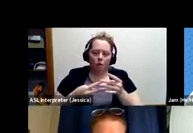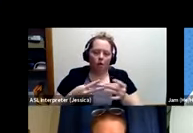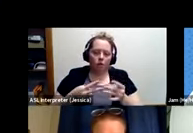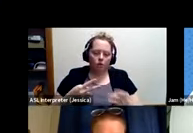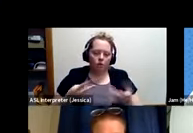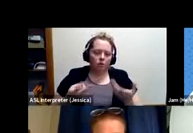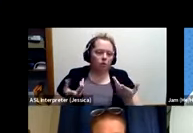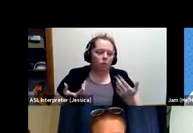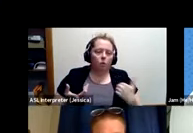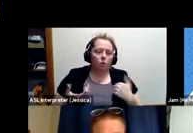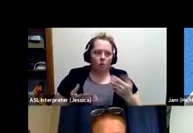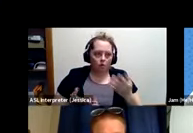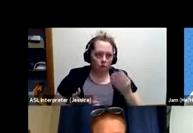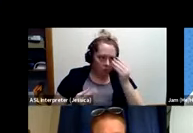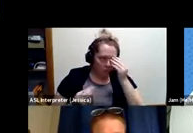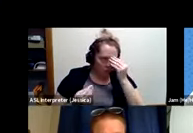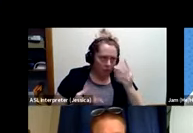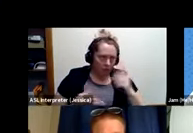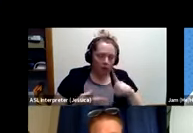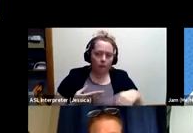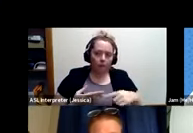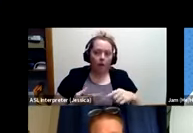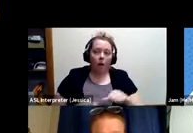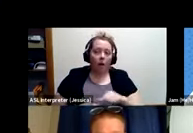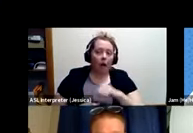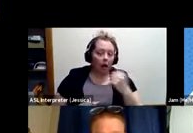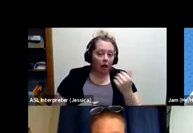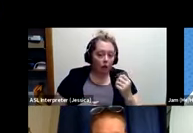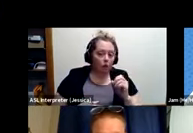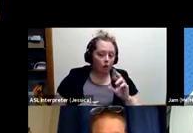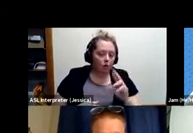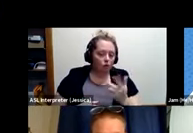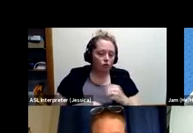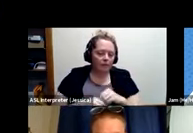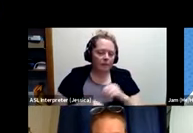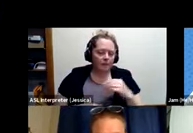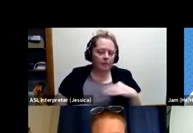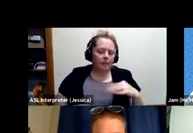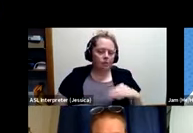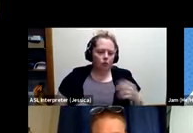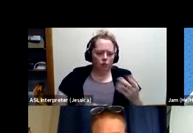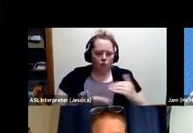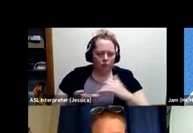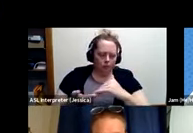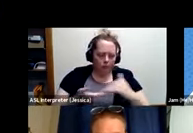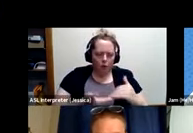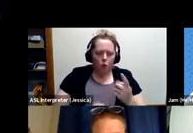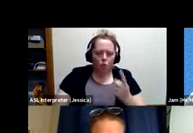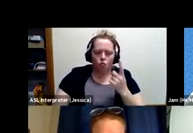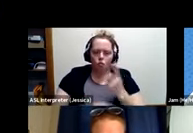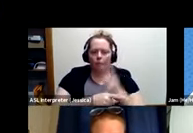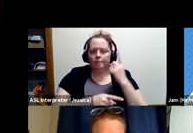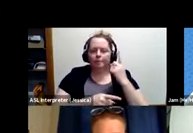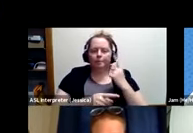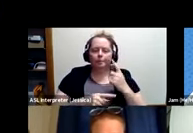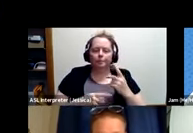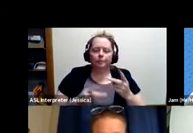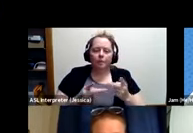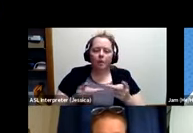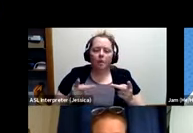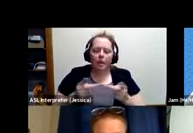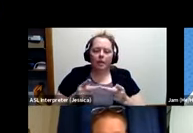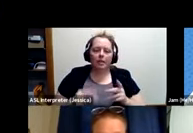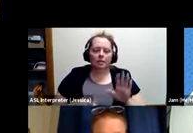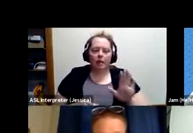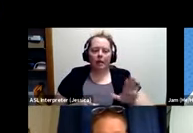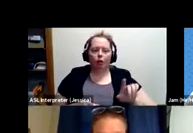so that they can get the help they need. The project that I'm most involved with, that is closest to my heart, is